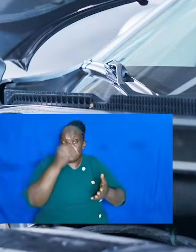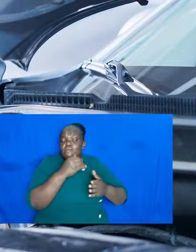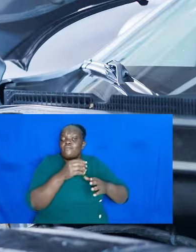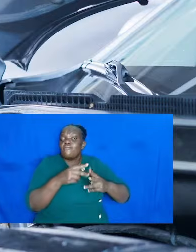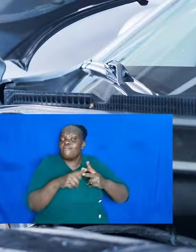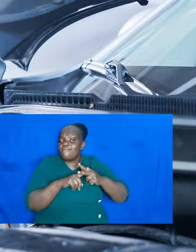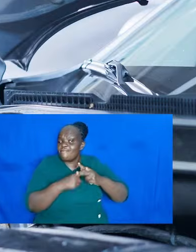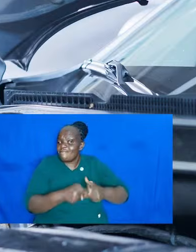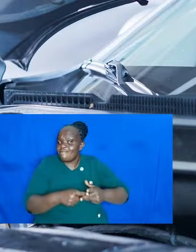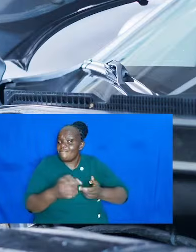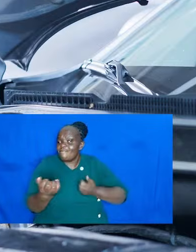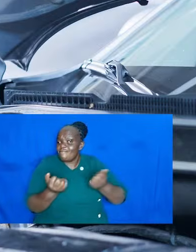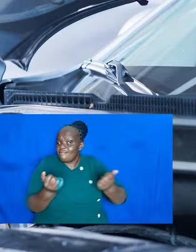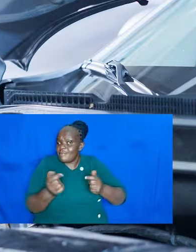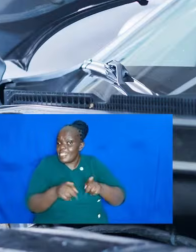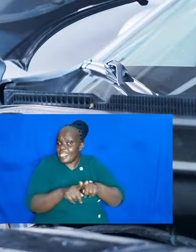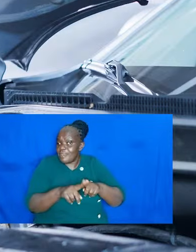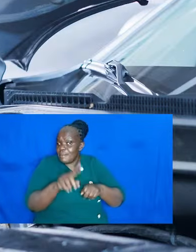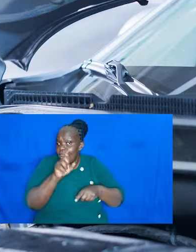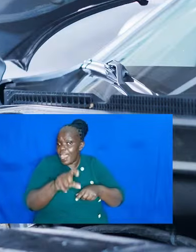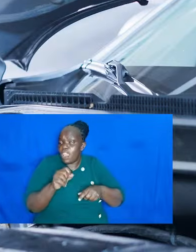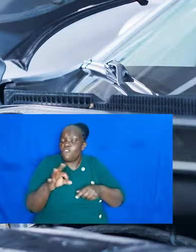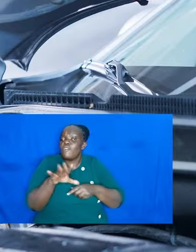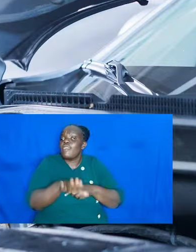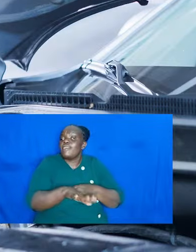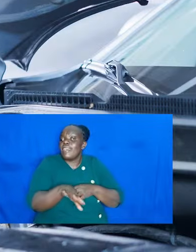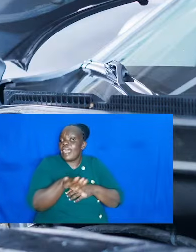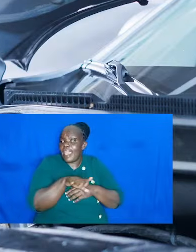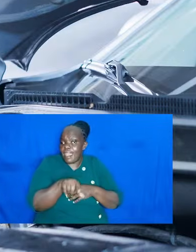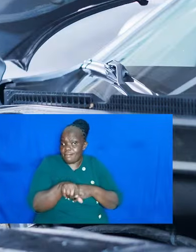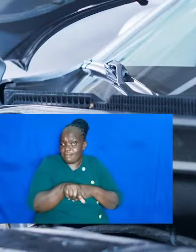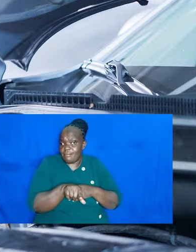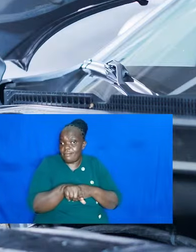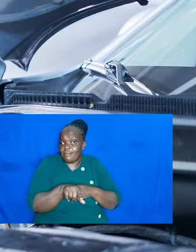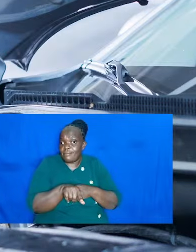wa magari yanayoendeshwa na mahitaji ya sekta.